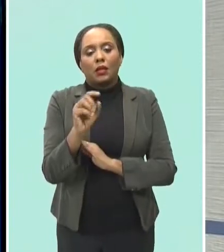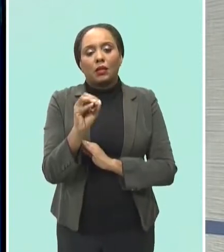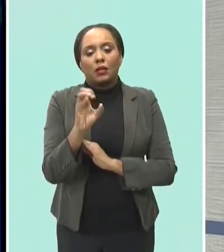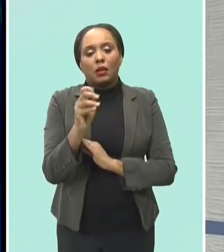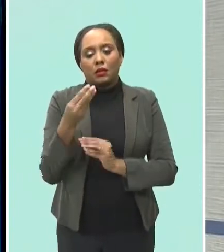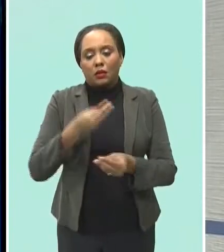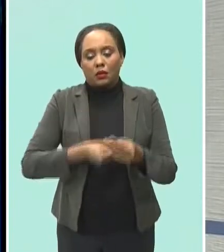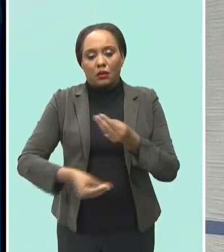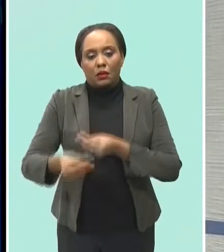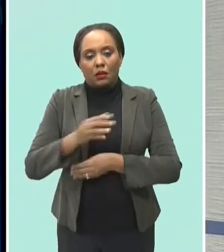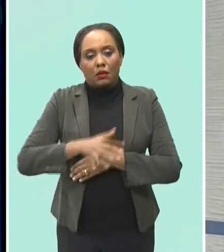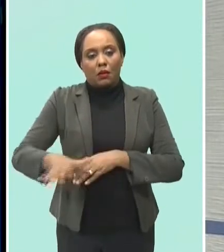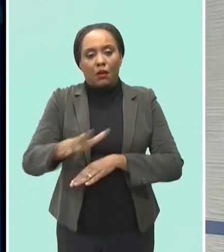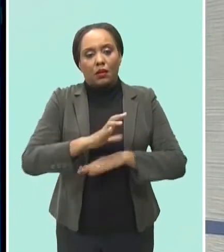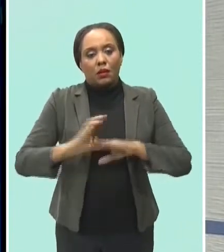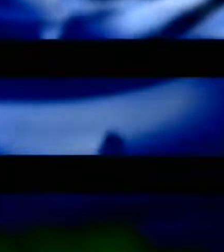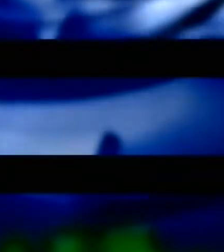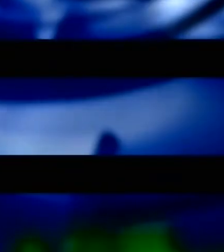exchanges across the region.